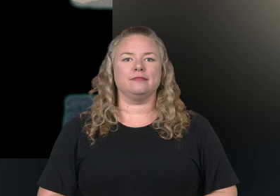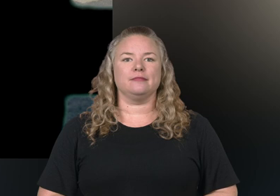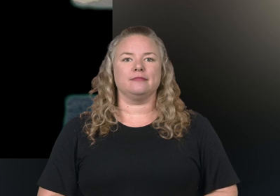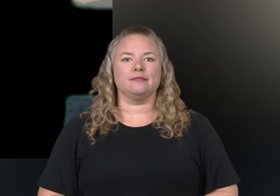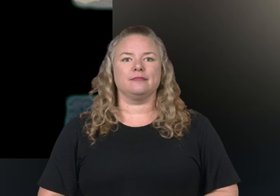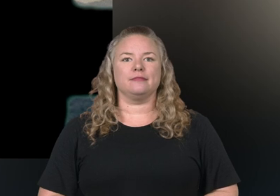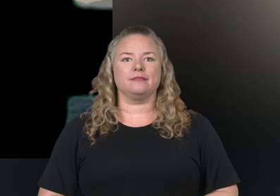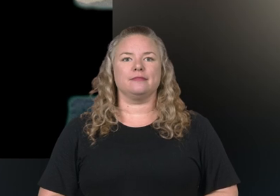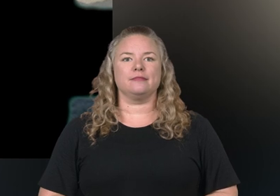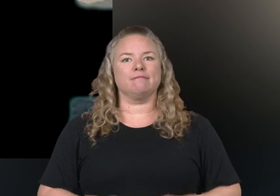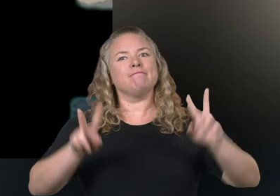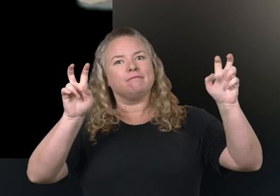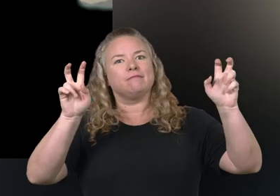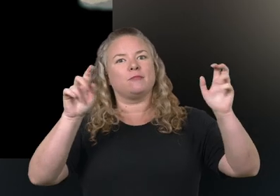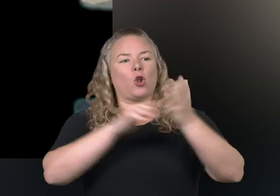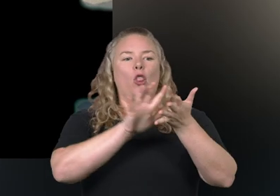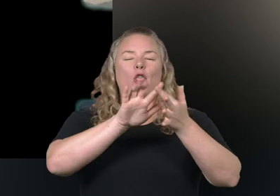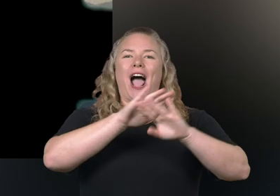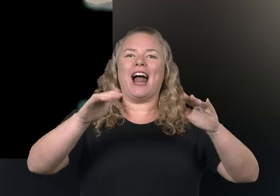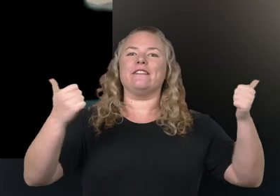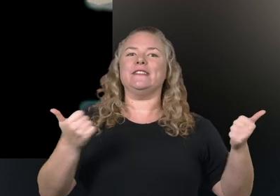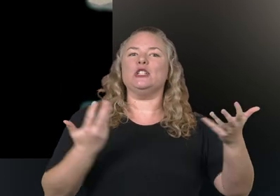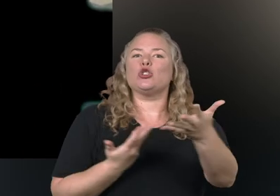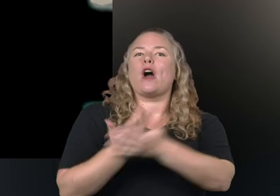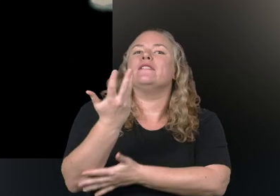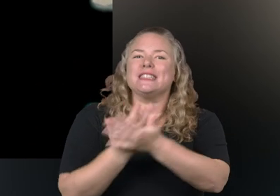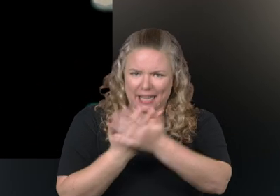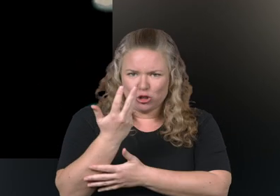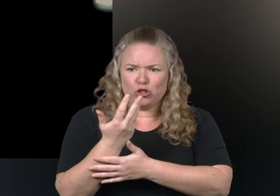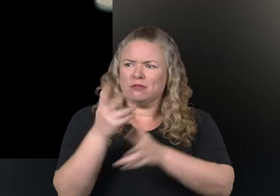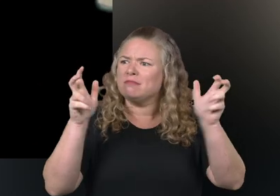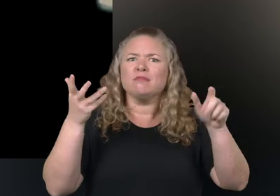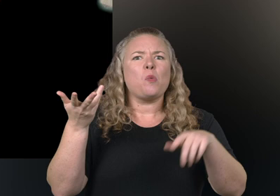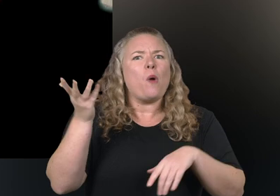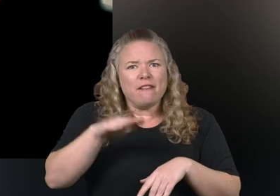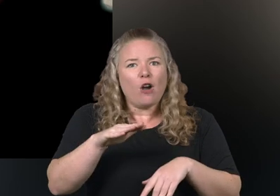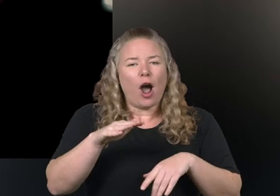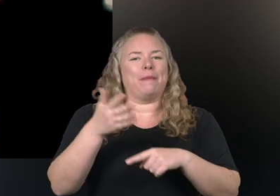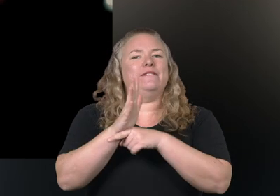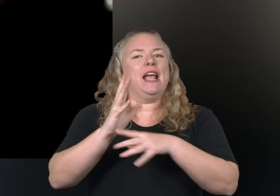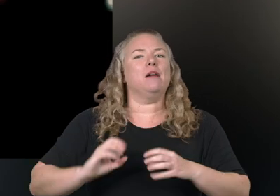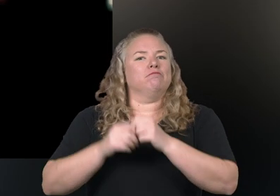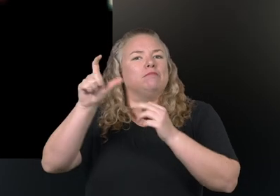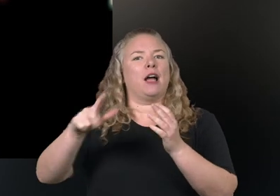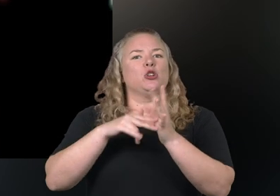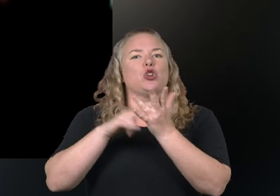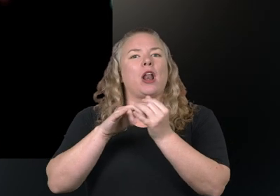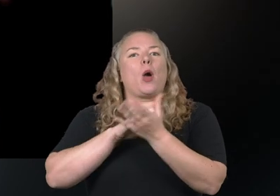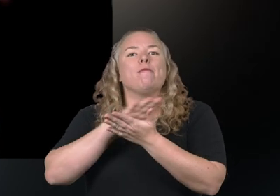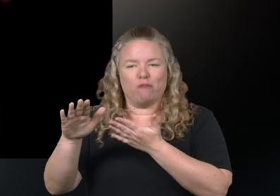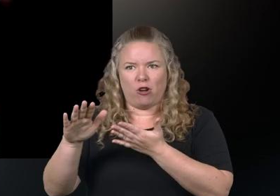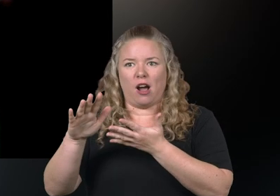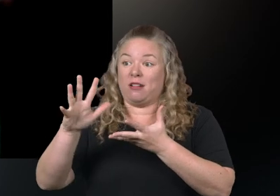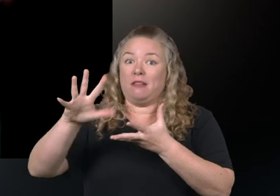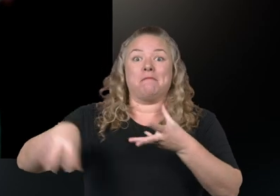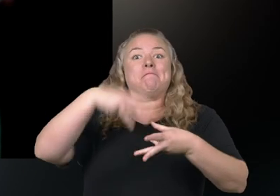The Unfinished Conversation takes its name from a film by John Acomfra as part of the Liverpool Biennial at